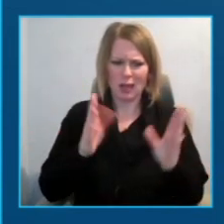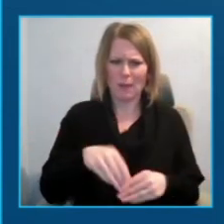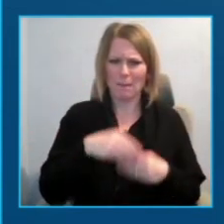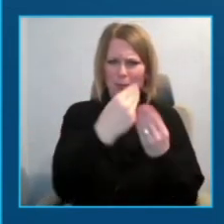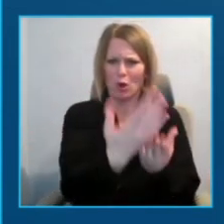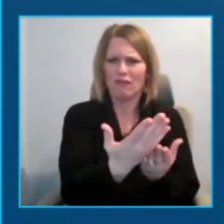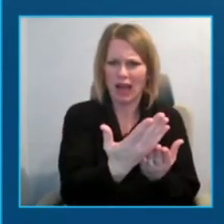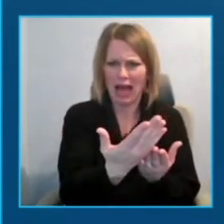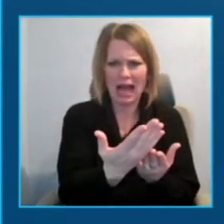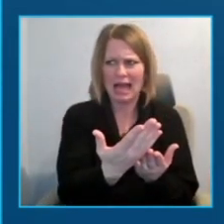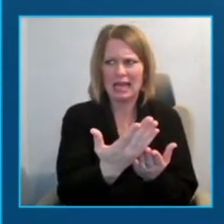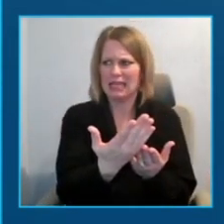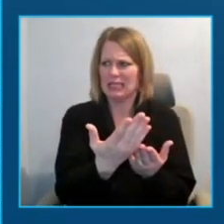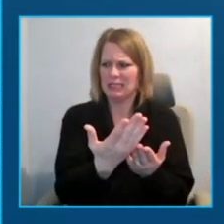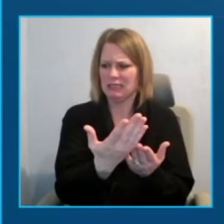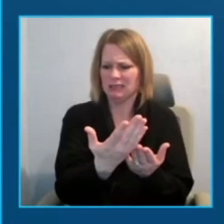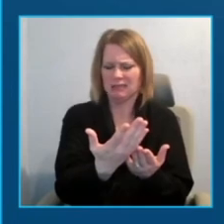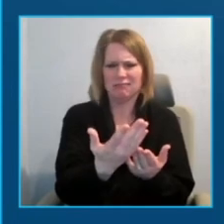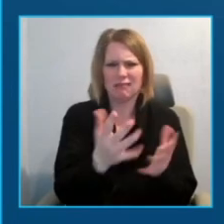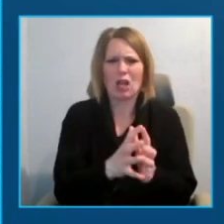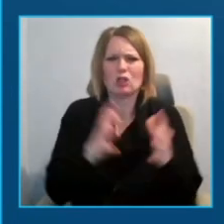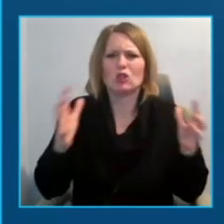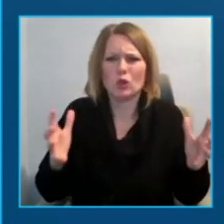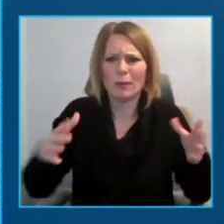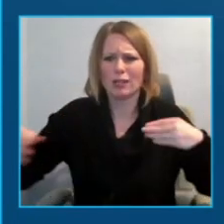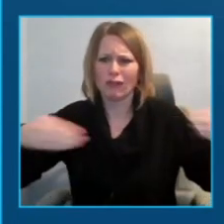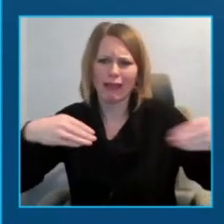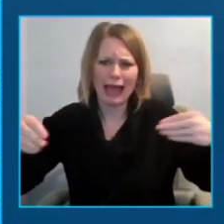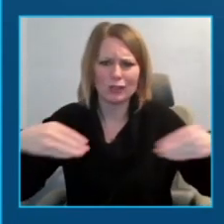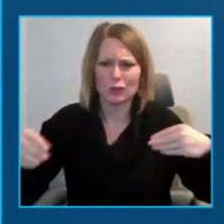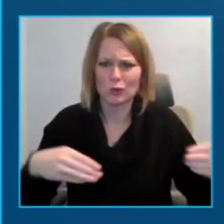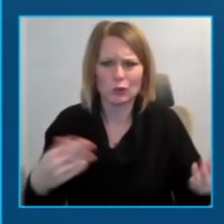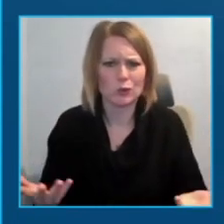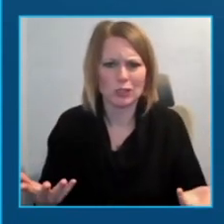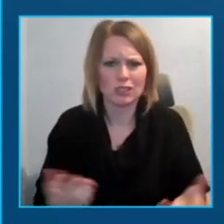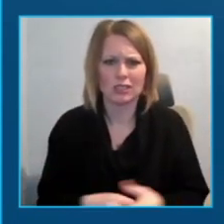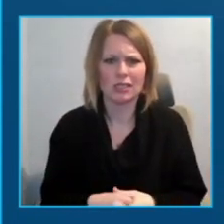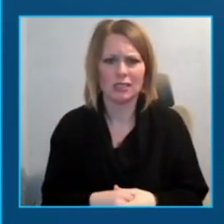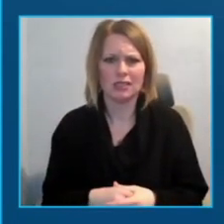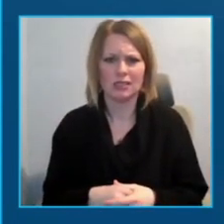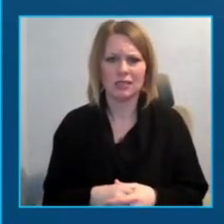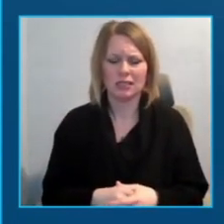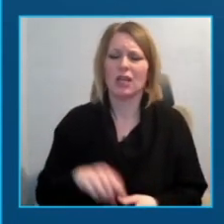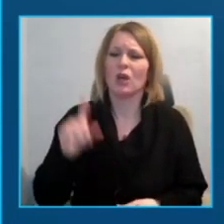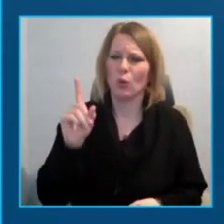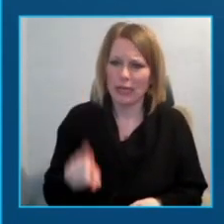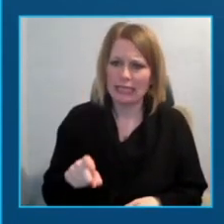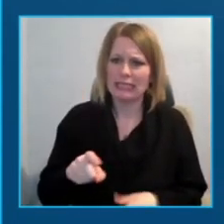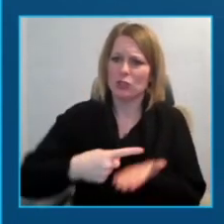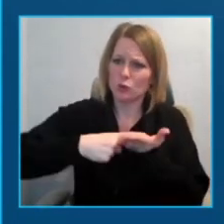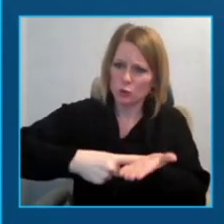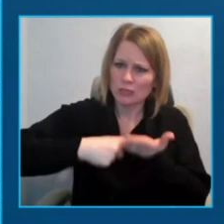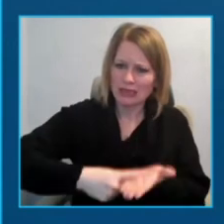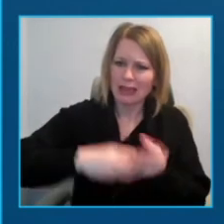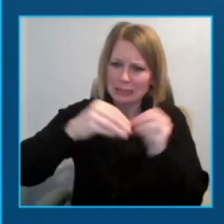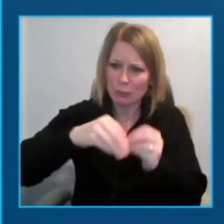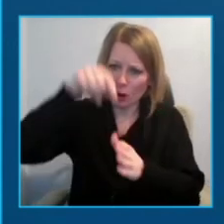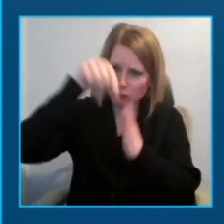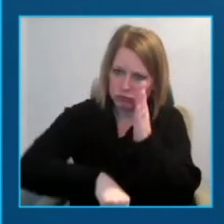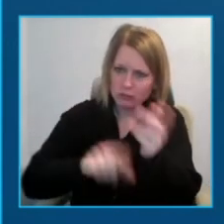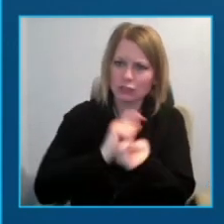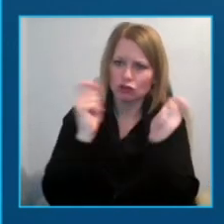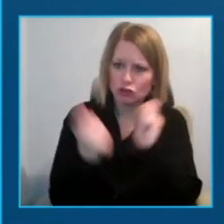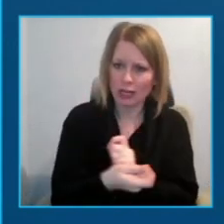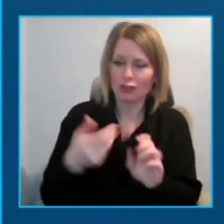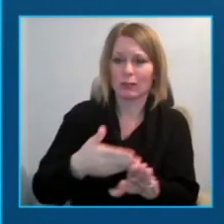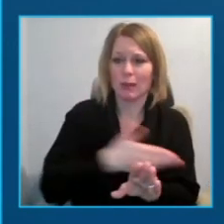we're giving way too much latitude here. She should come back with the changes before this committee approves anything.